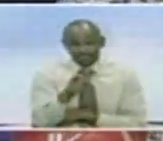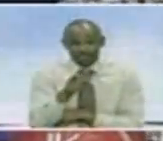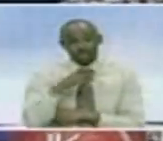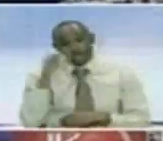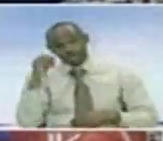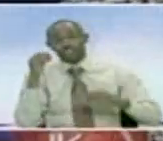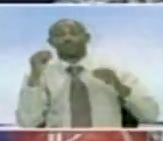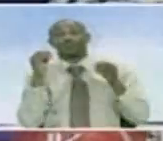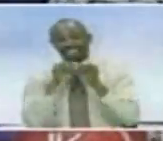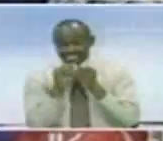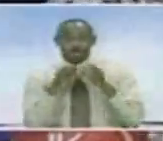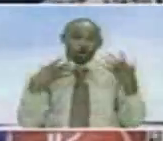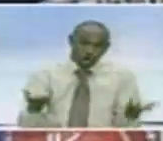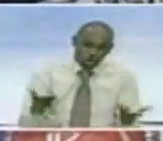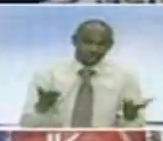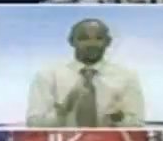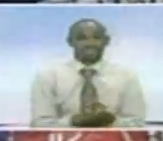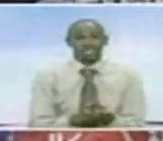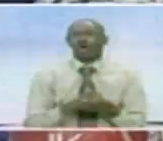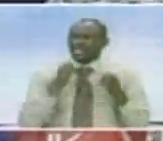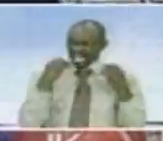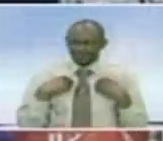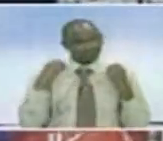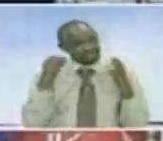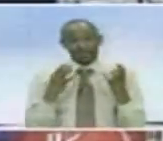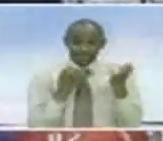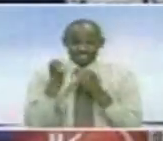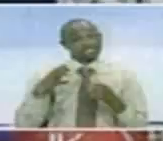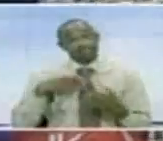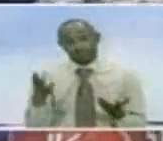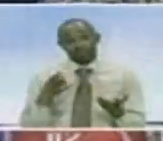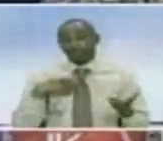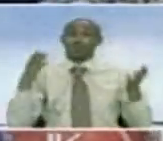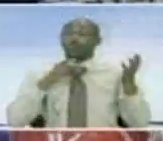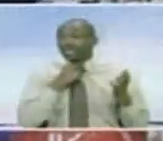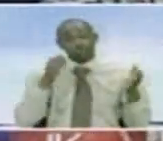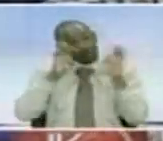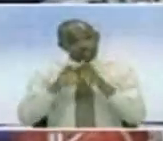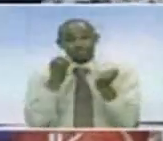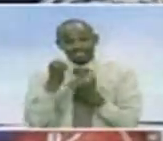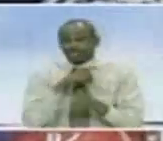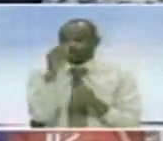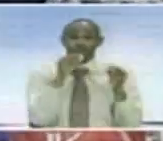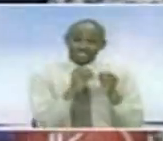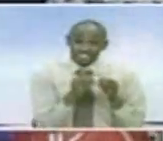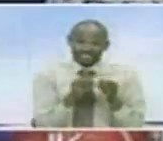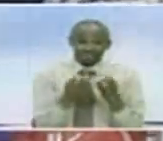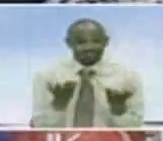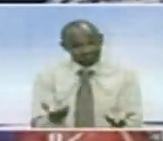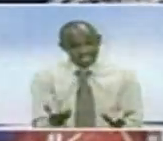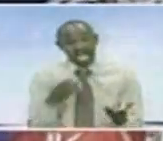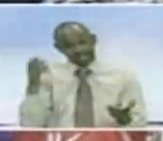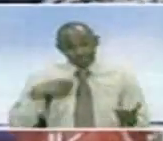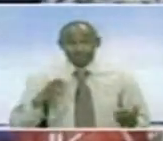to God's rally. There are many business people who may opt to close their businesses and go to the rally. There are people who